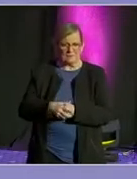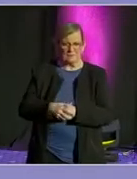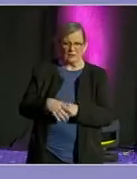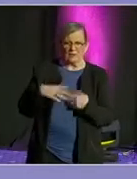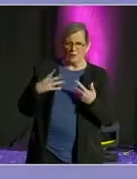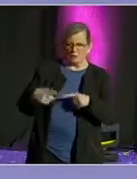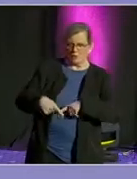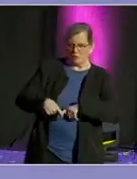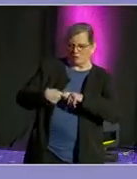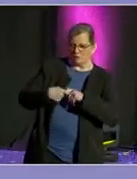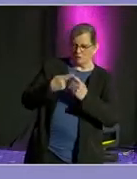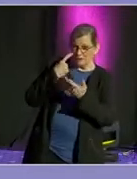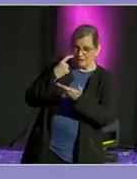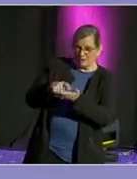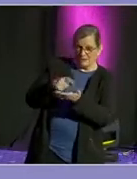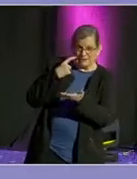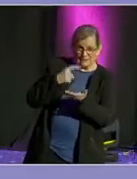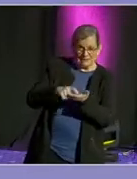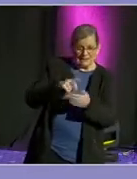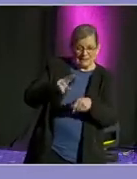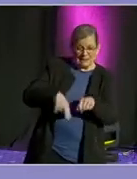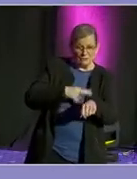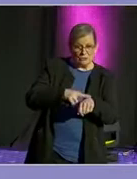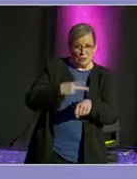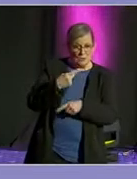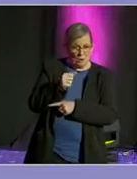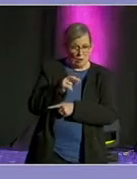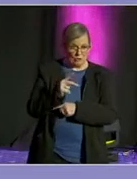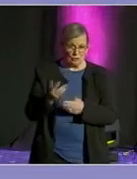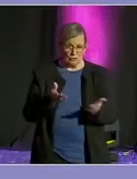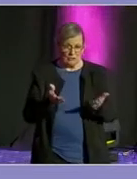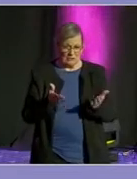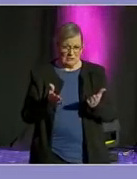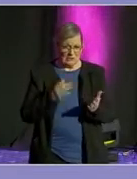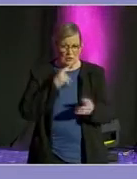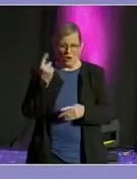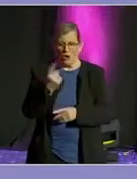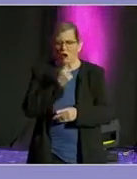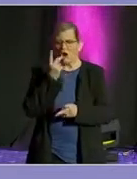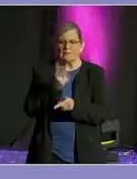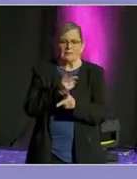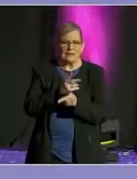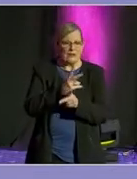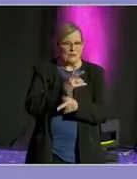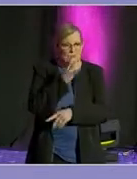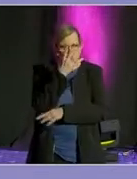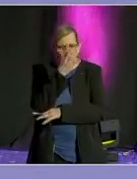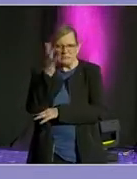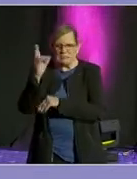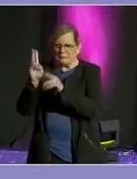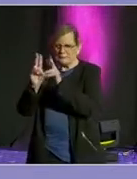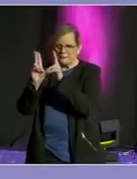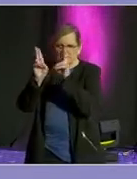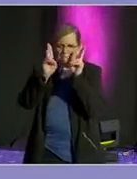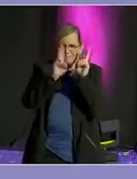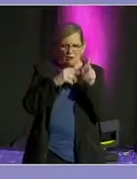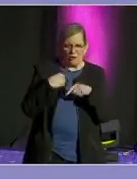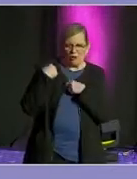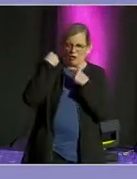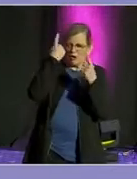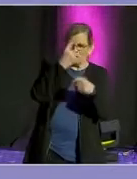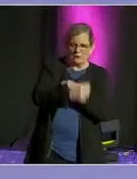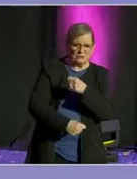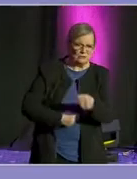recognize the National Park Service for the year-round care of these trees, as well as the year-round partnership in planning for the